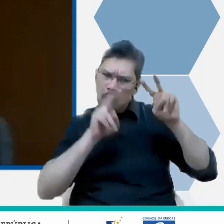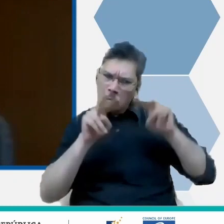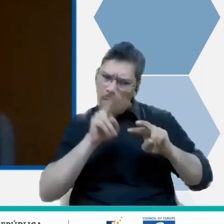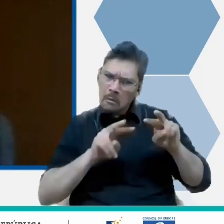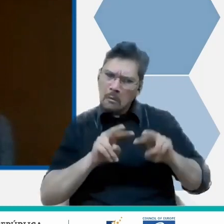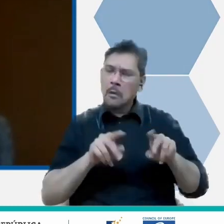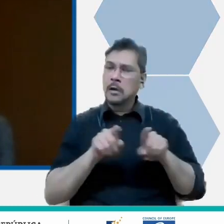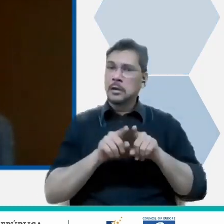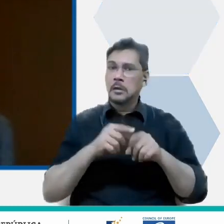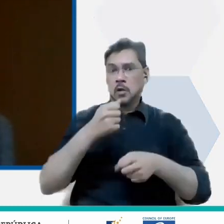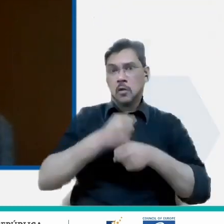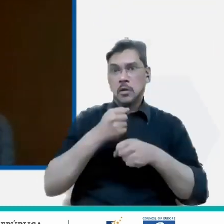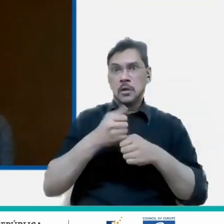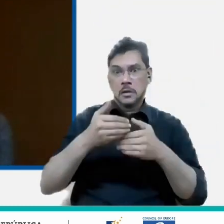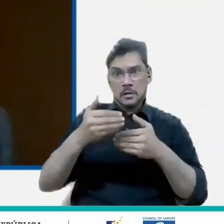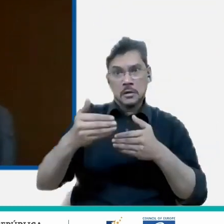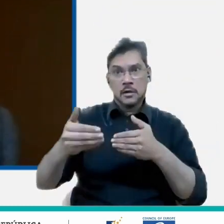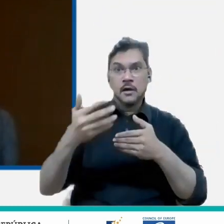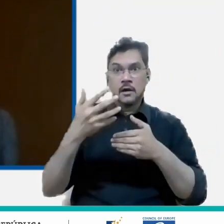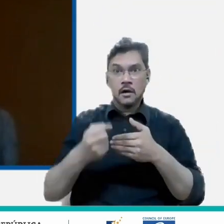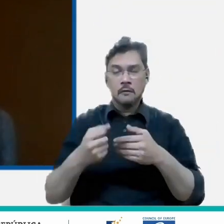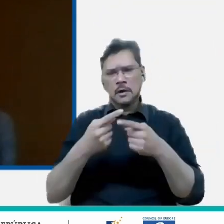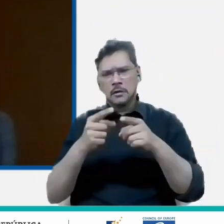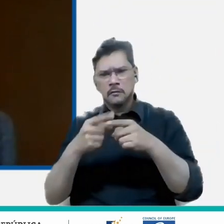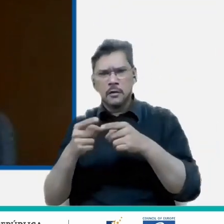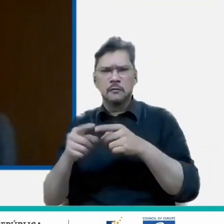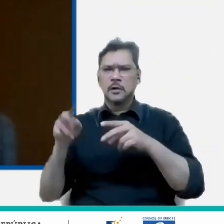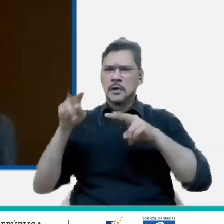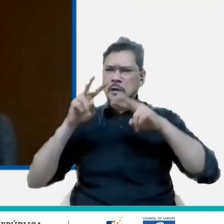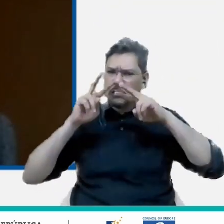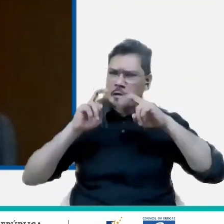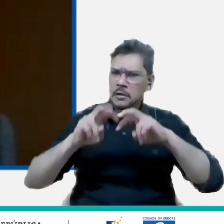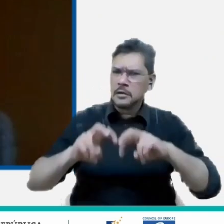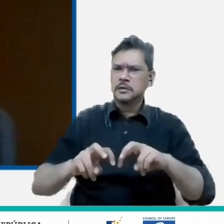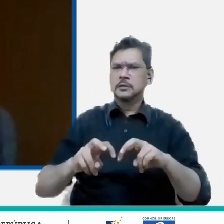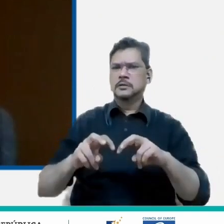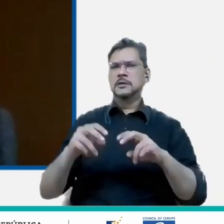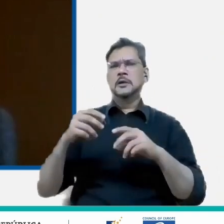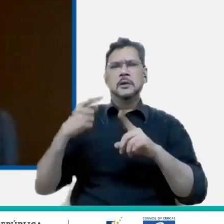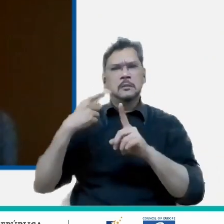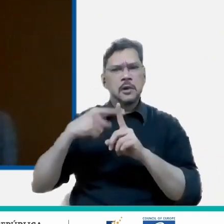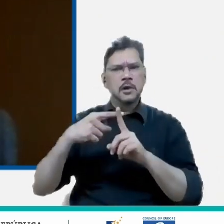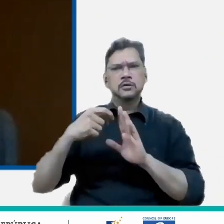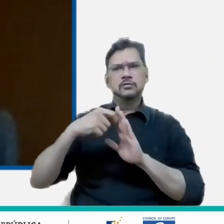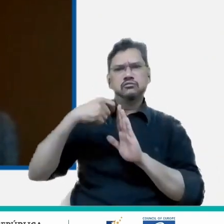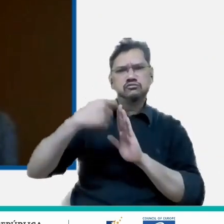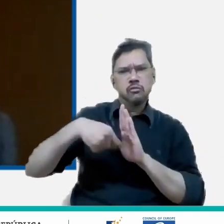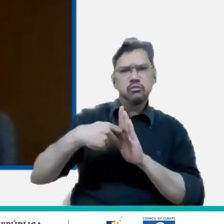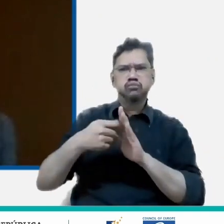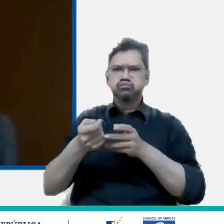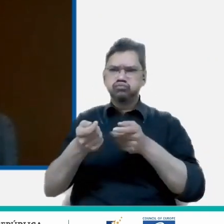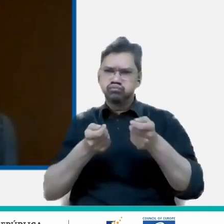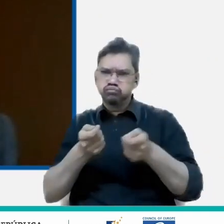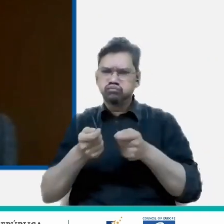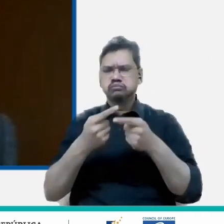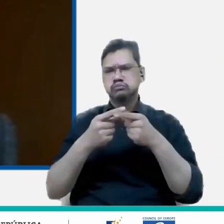to improve the regional overview of main challenges, and project management as a third pillar. The implementation of the plan